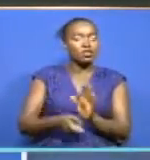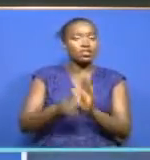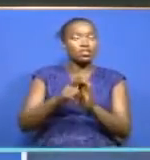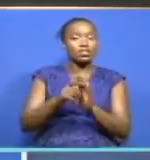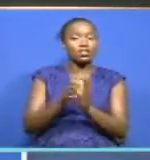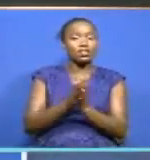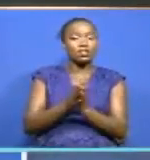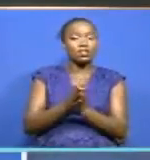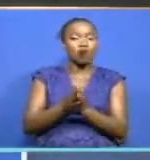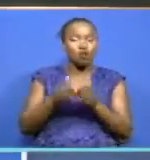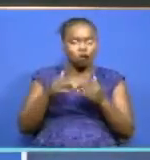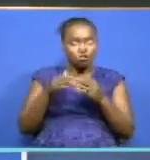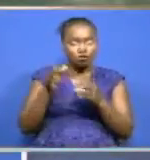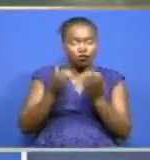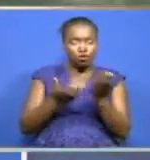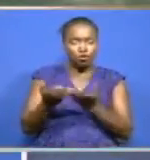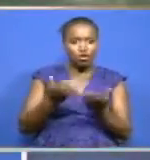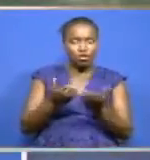to commercial exploitation.